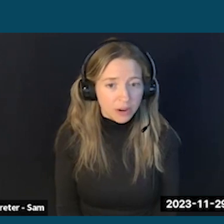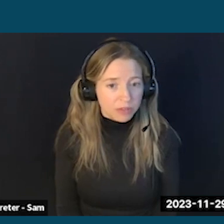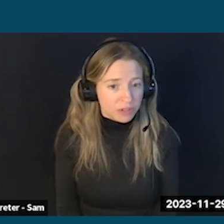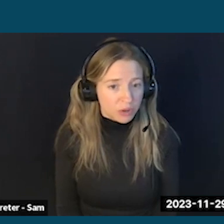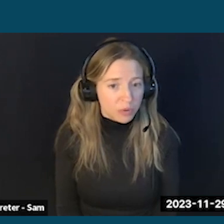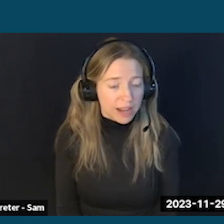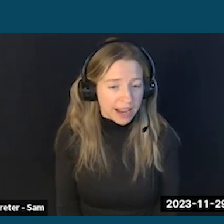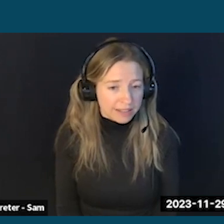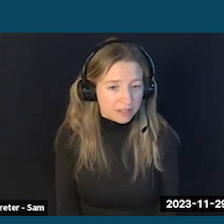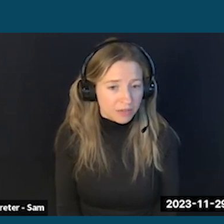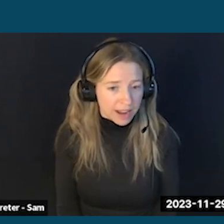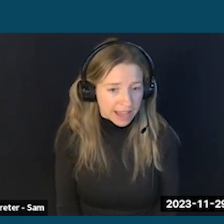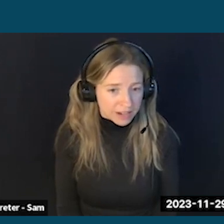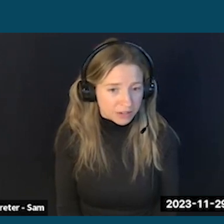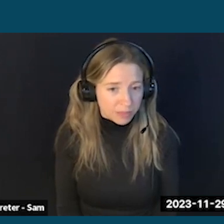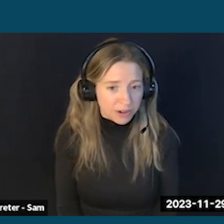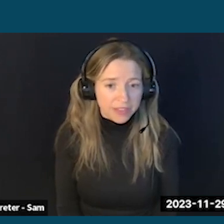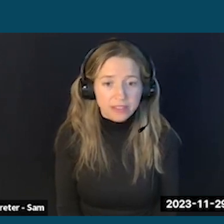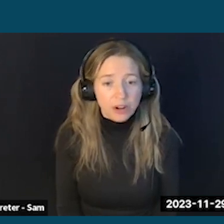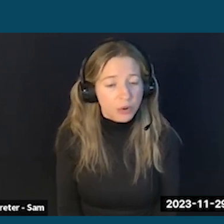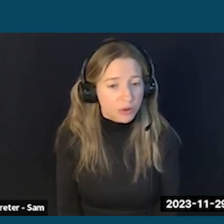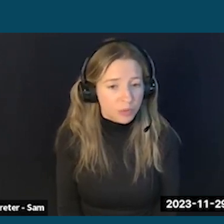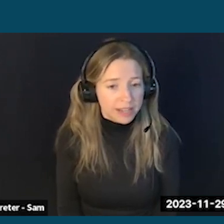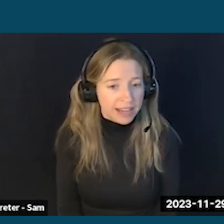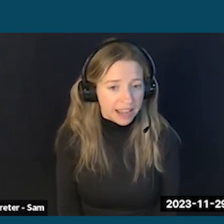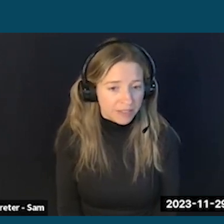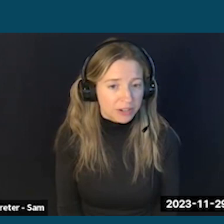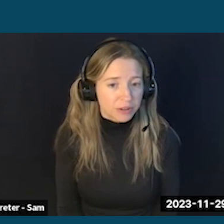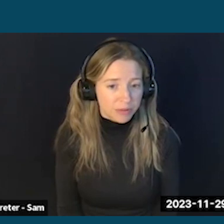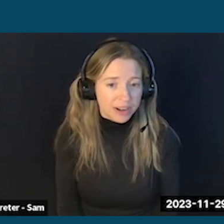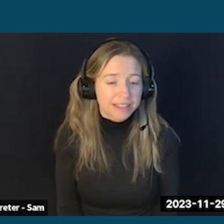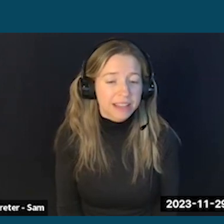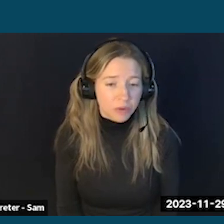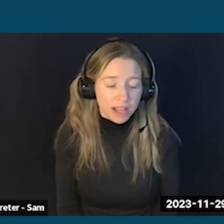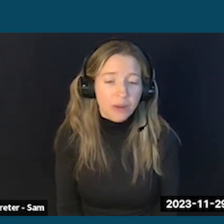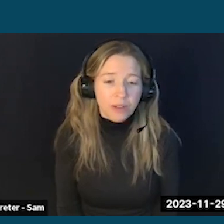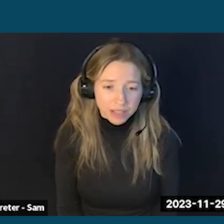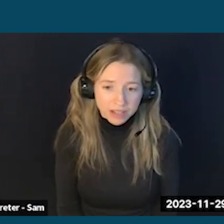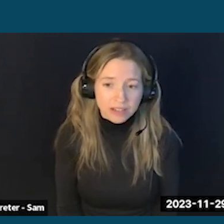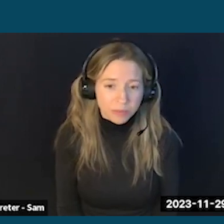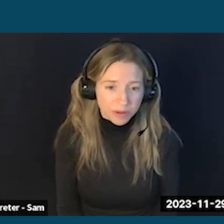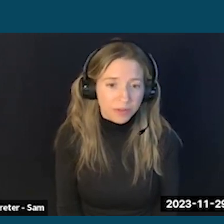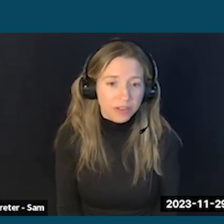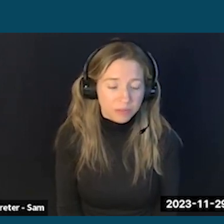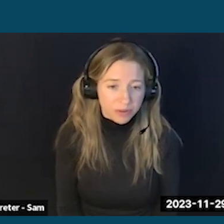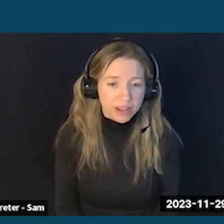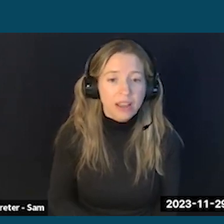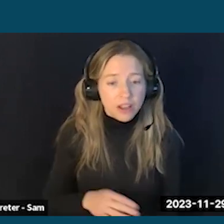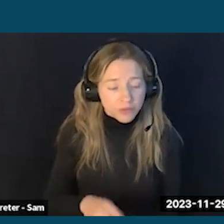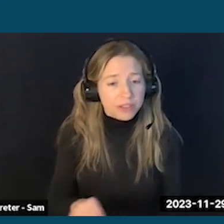appointment and and I asked if I had an interpreter and they said, oh no, we didn't have an interpreter. And I said, well, I will need an interpreter for